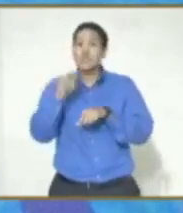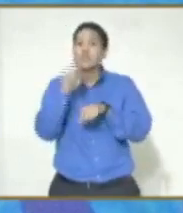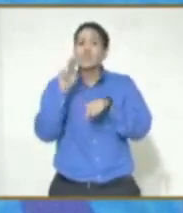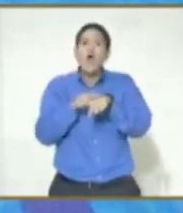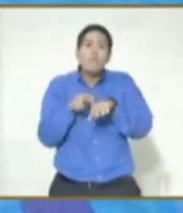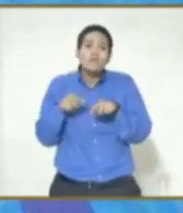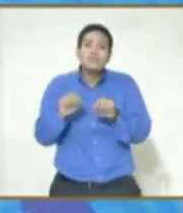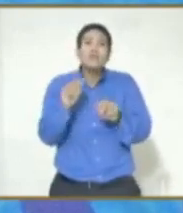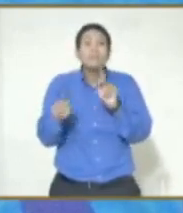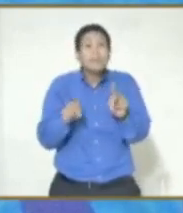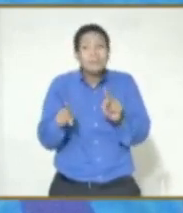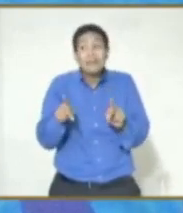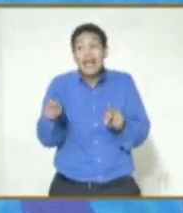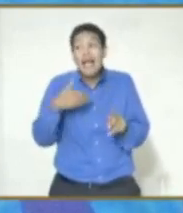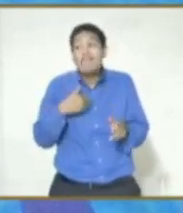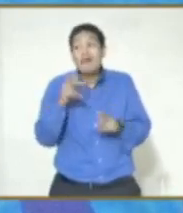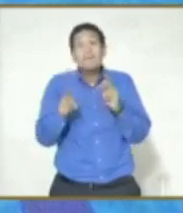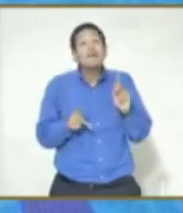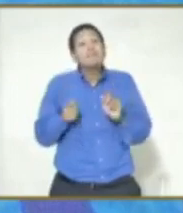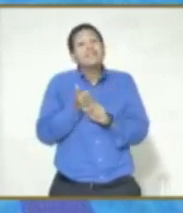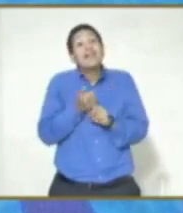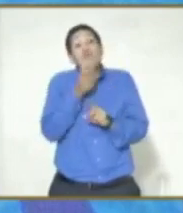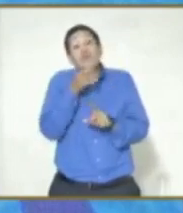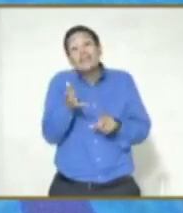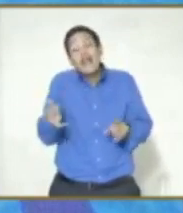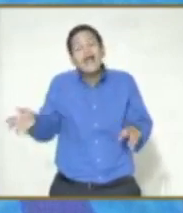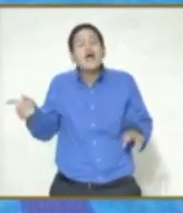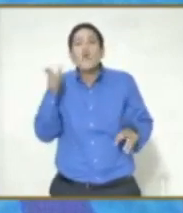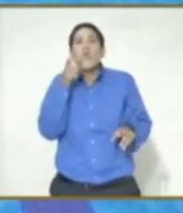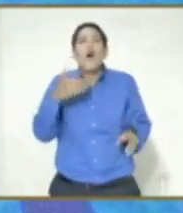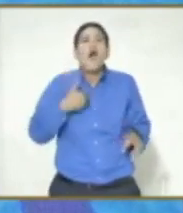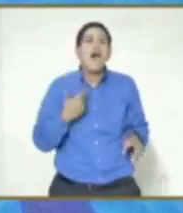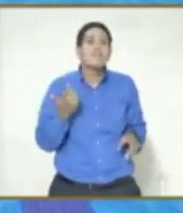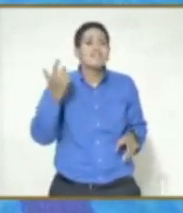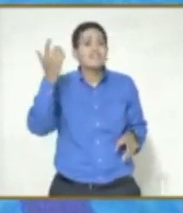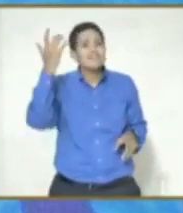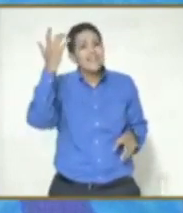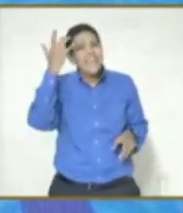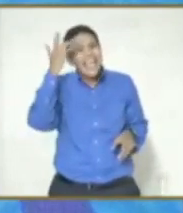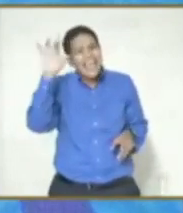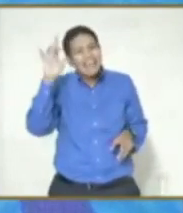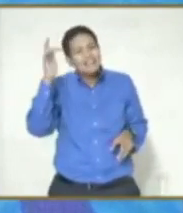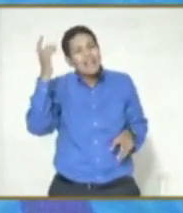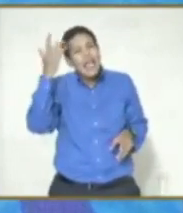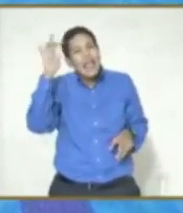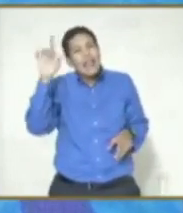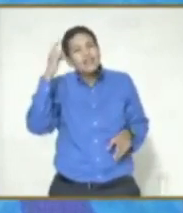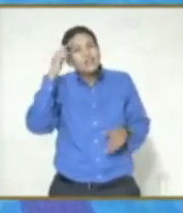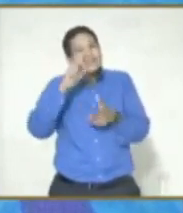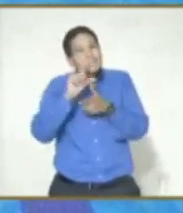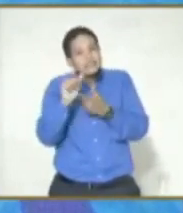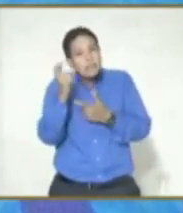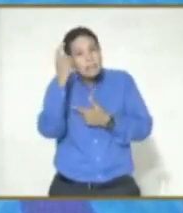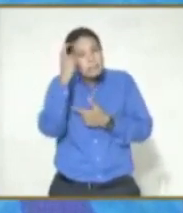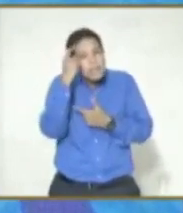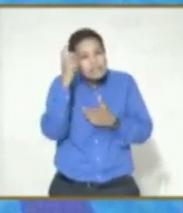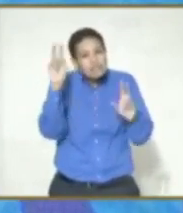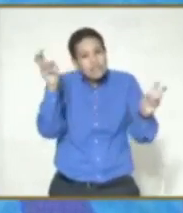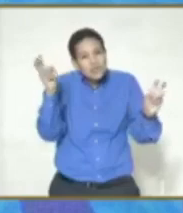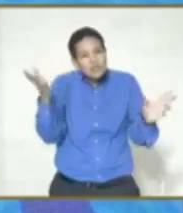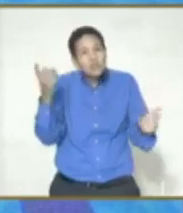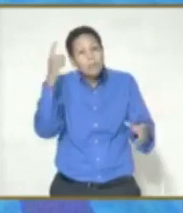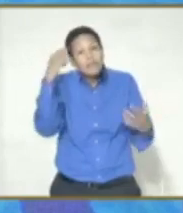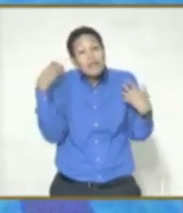are also persons there that are of a mental situation, that have mental